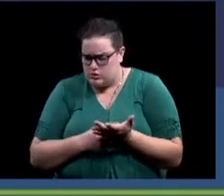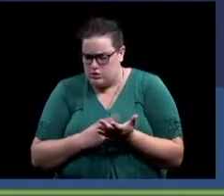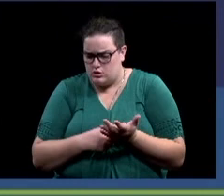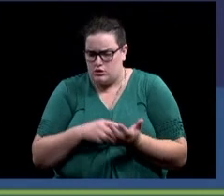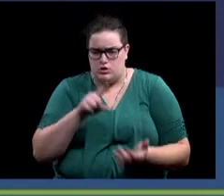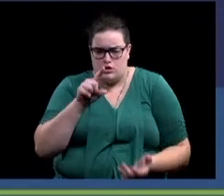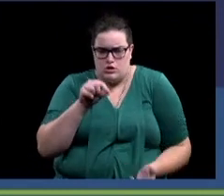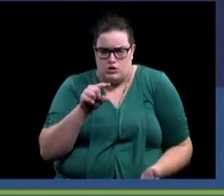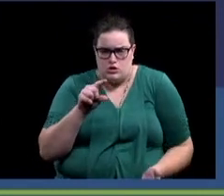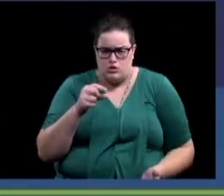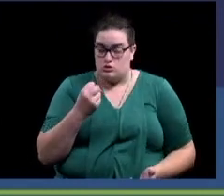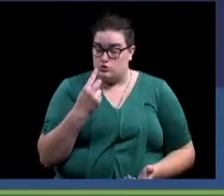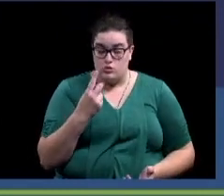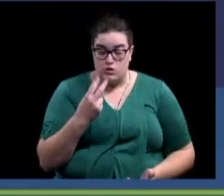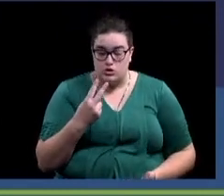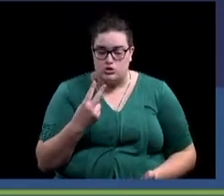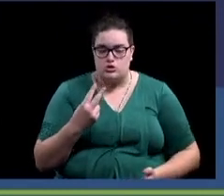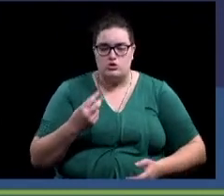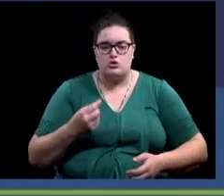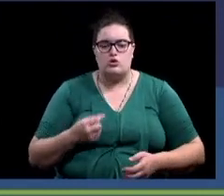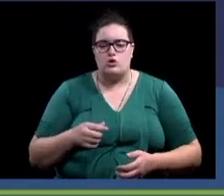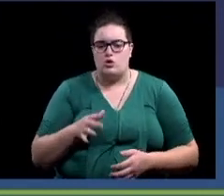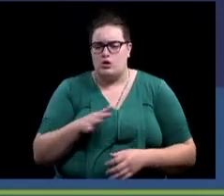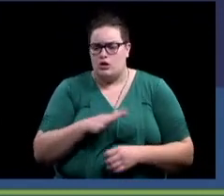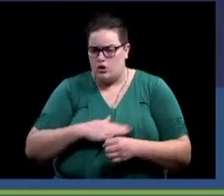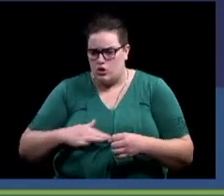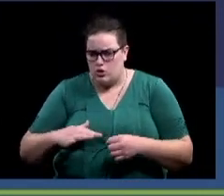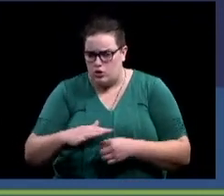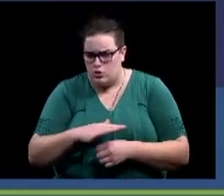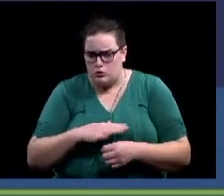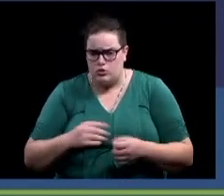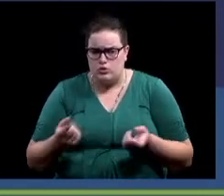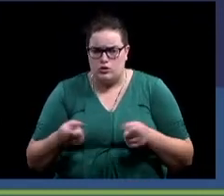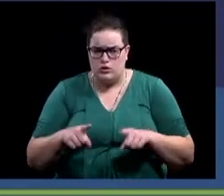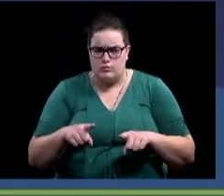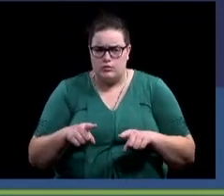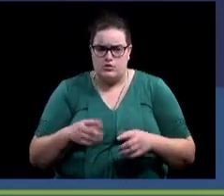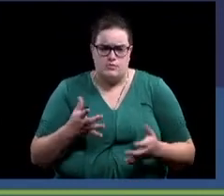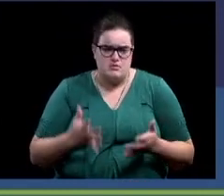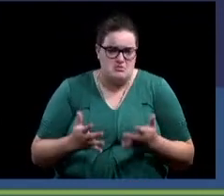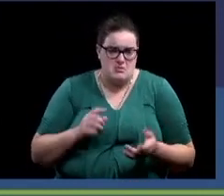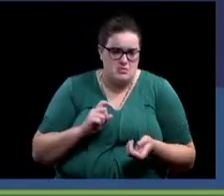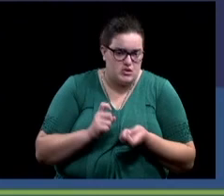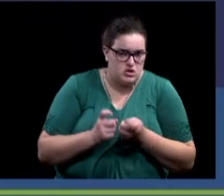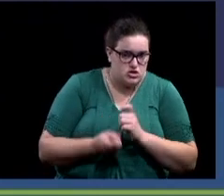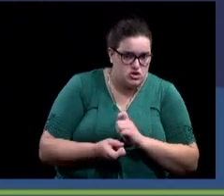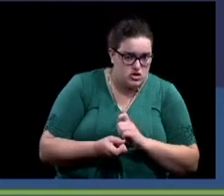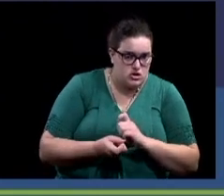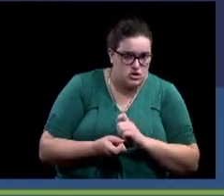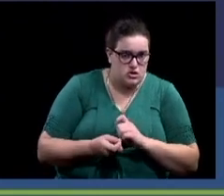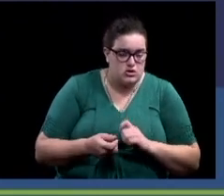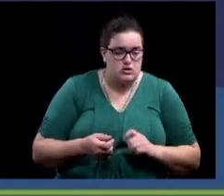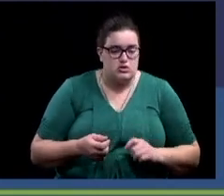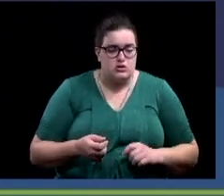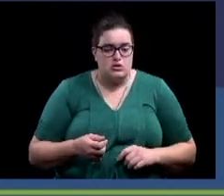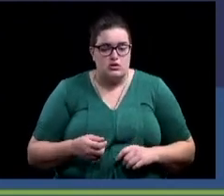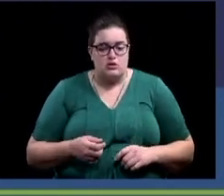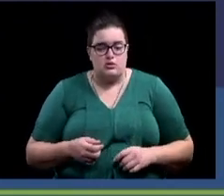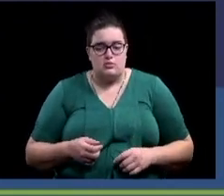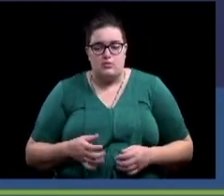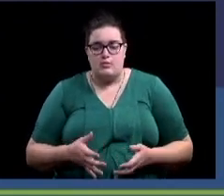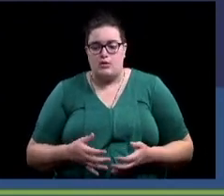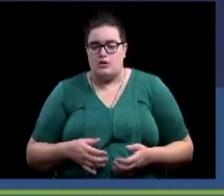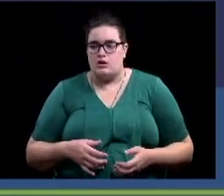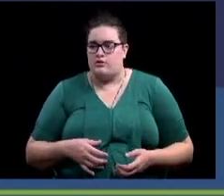possibly see how we can implement those. I would love the opportunity, whether it's through an informal report or a conversation with you, to see how we